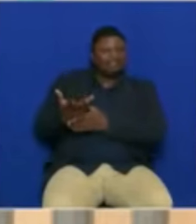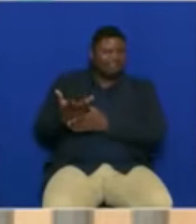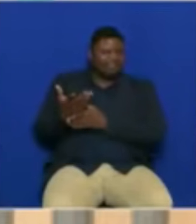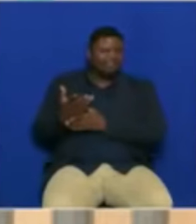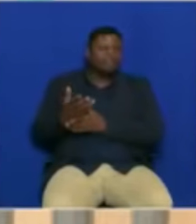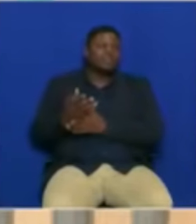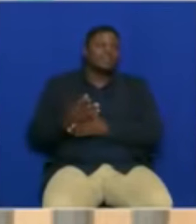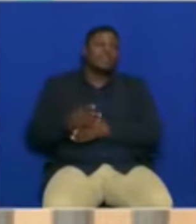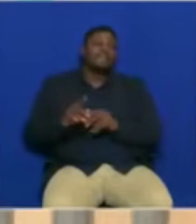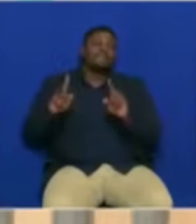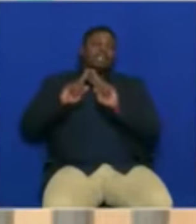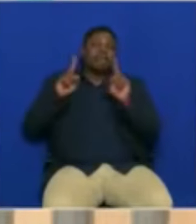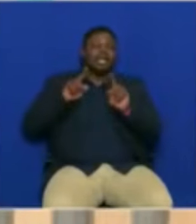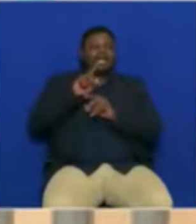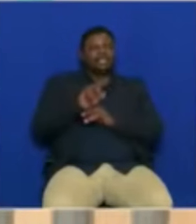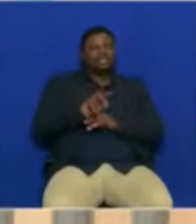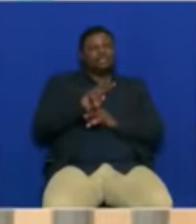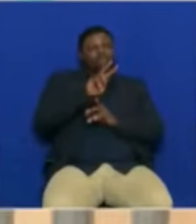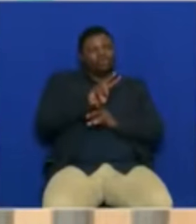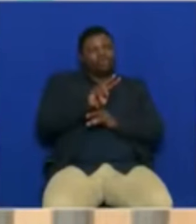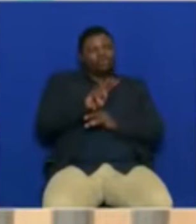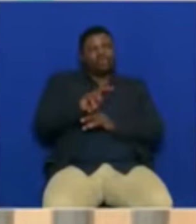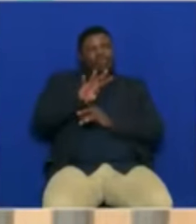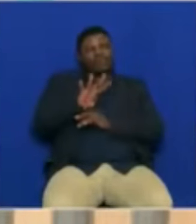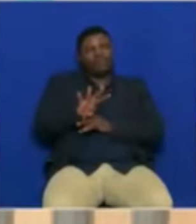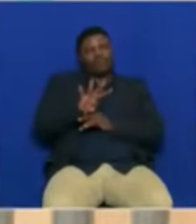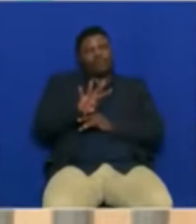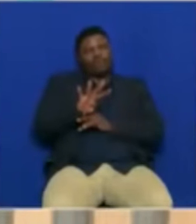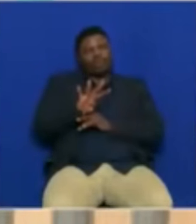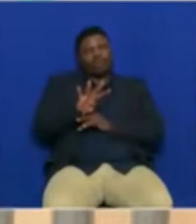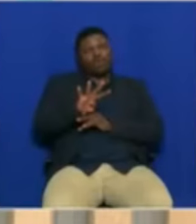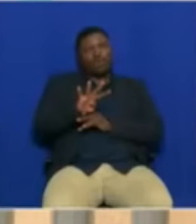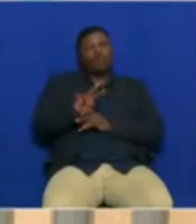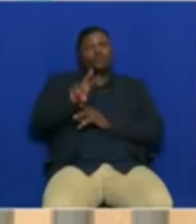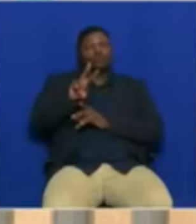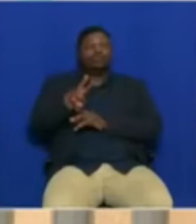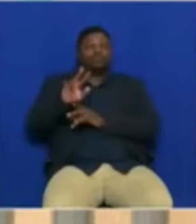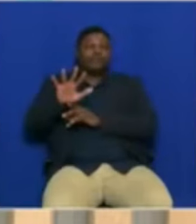with the same file of your affidavit.